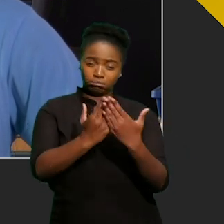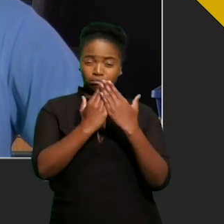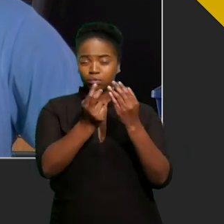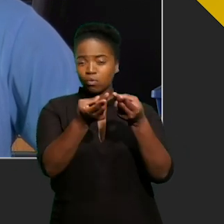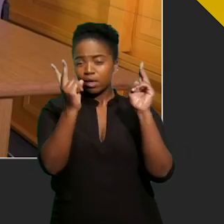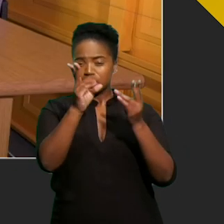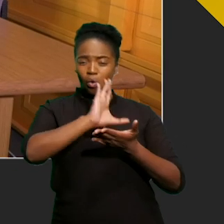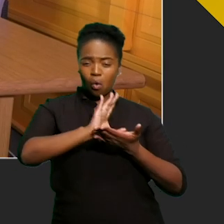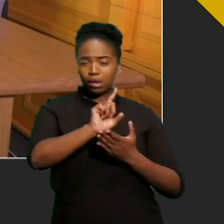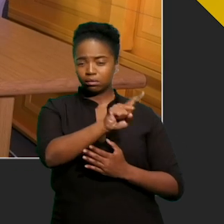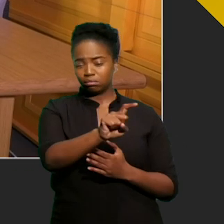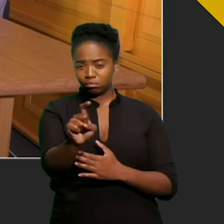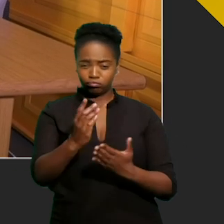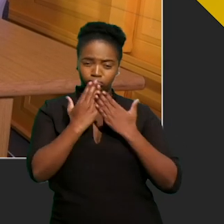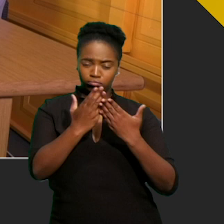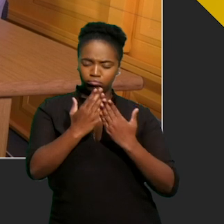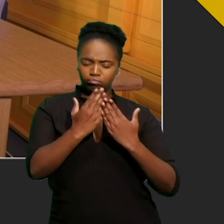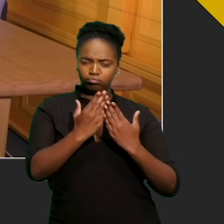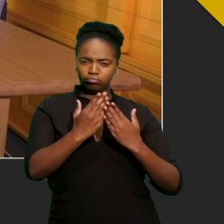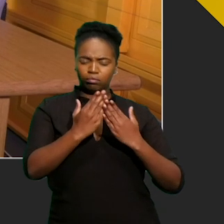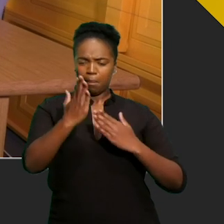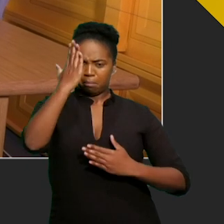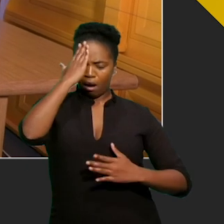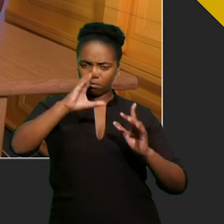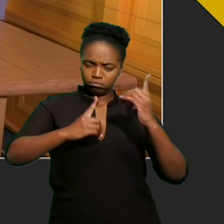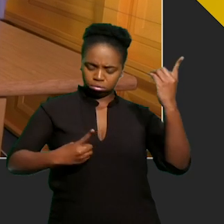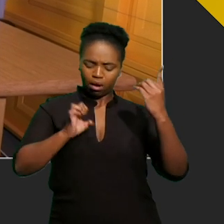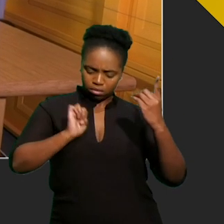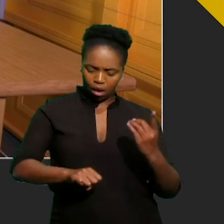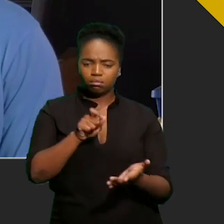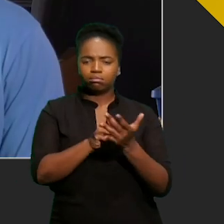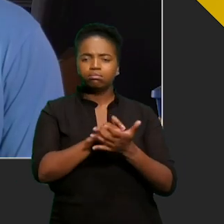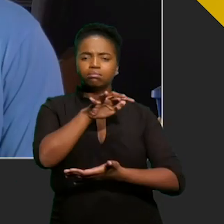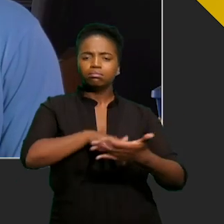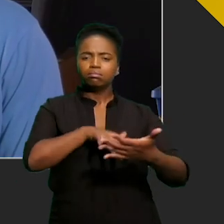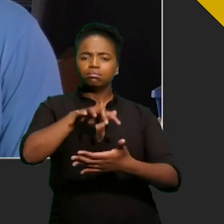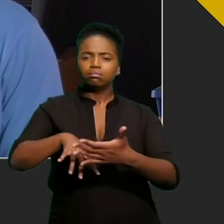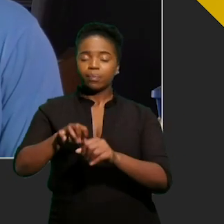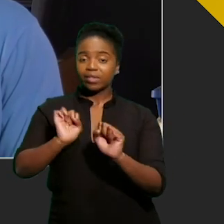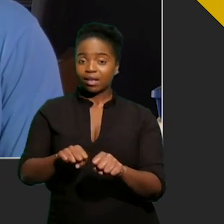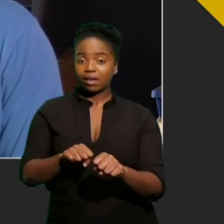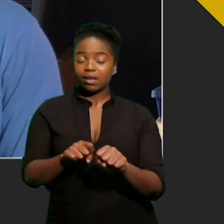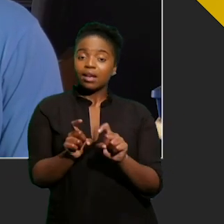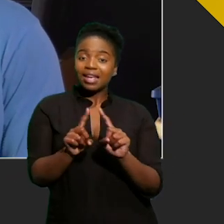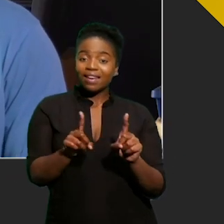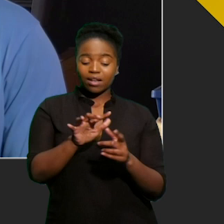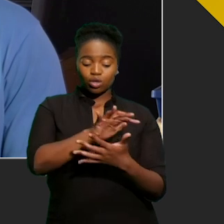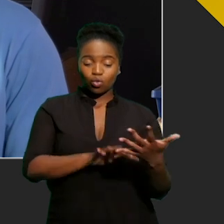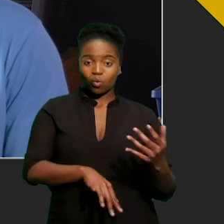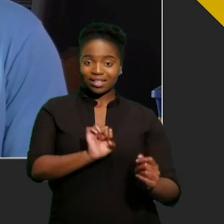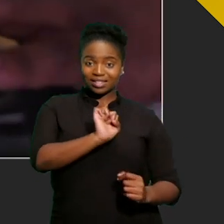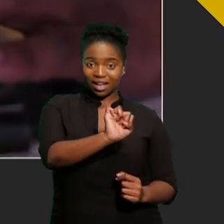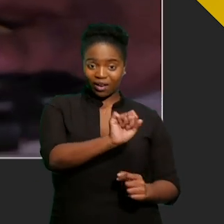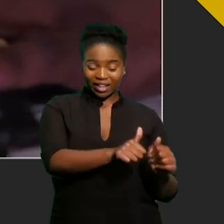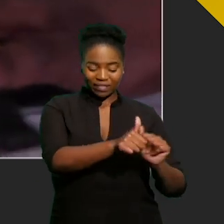academic institutions and tertiary. Onke ama-journalists ane-news editor ezoba-coacha, you know, bese istori sakhona